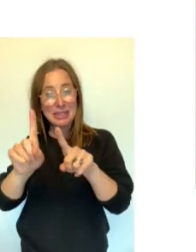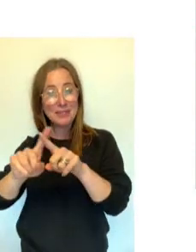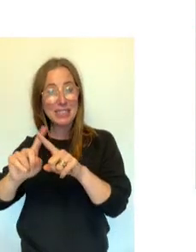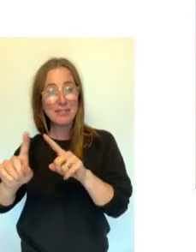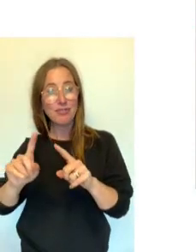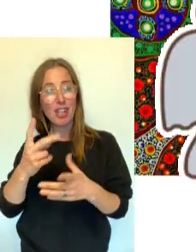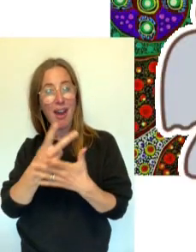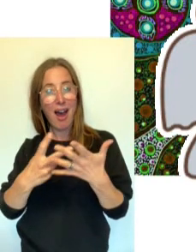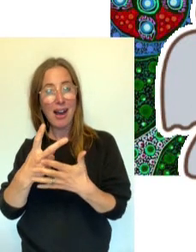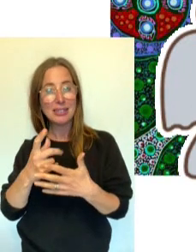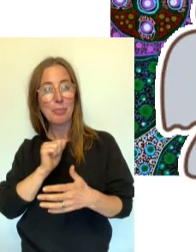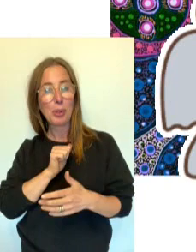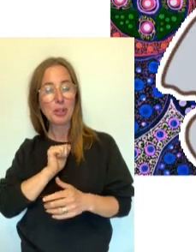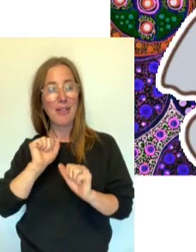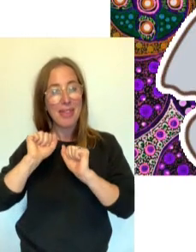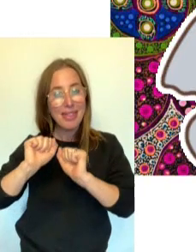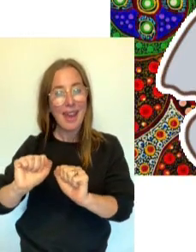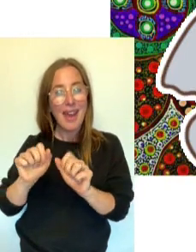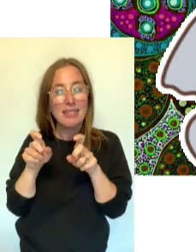standard symbols.